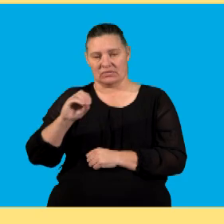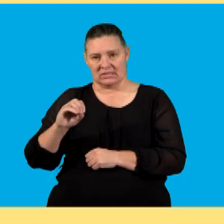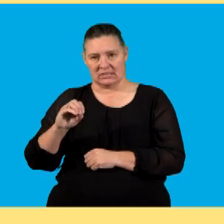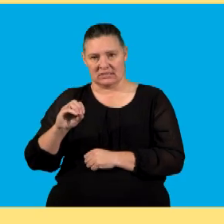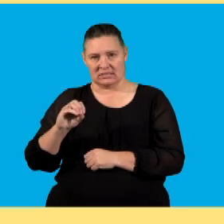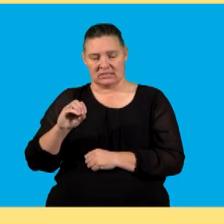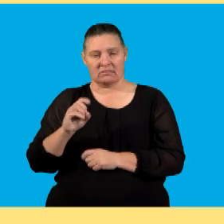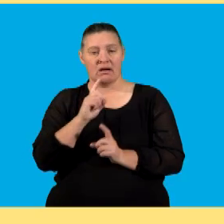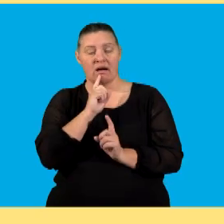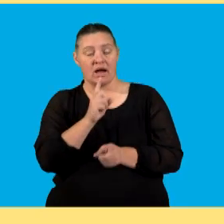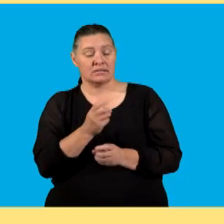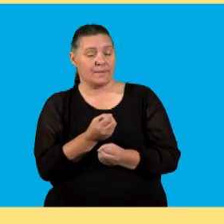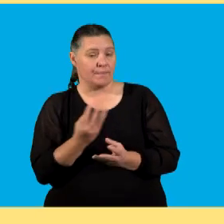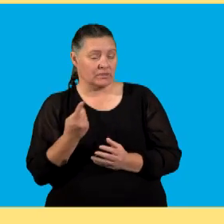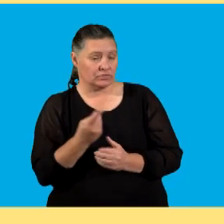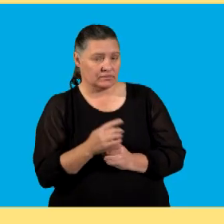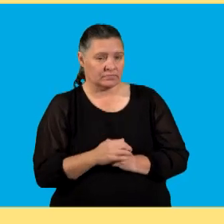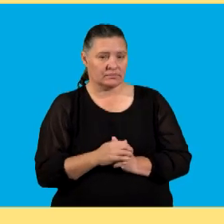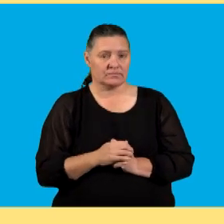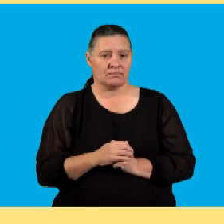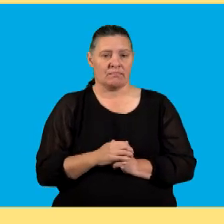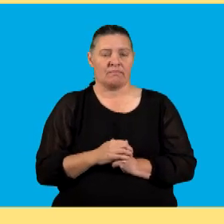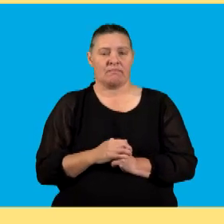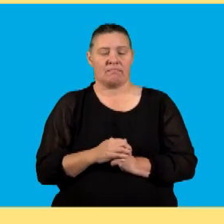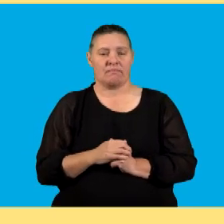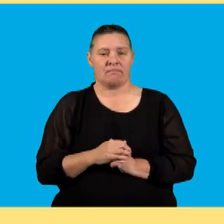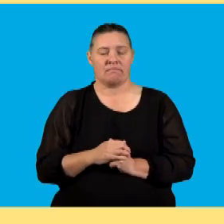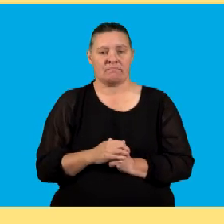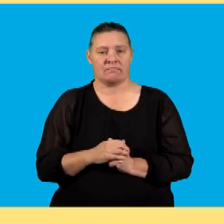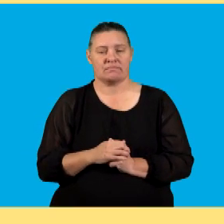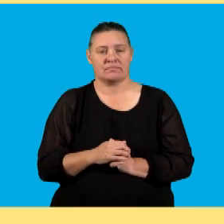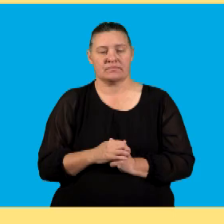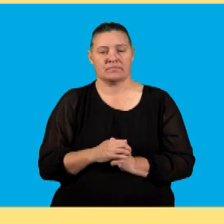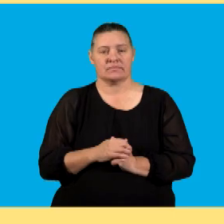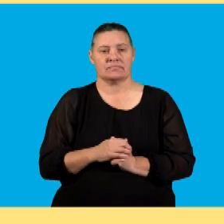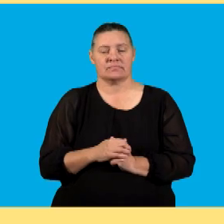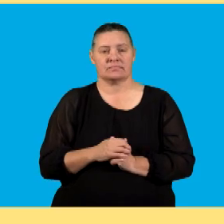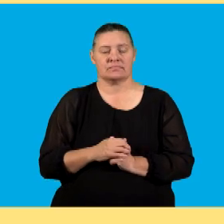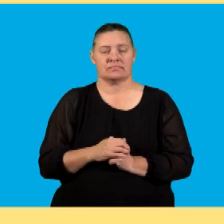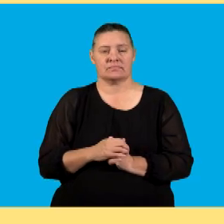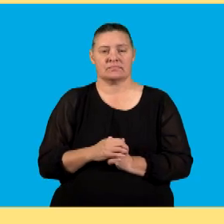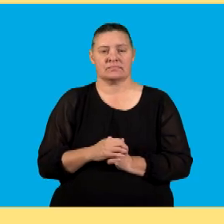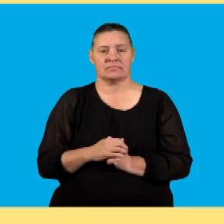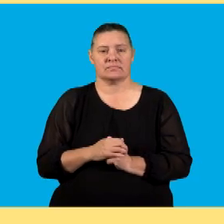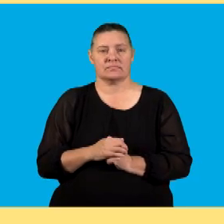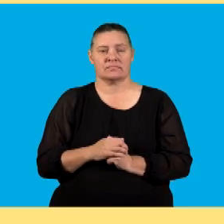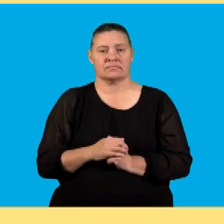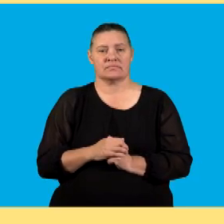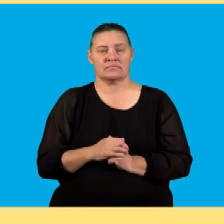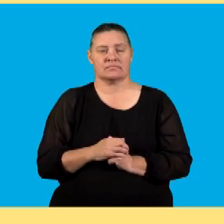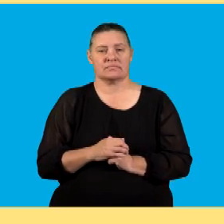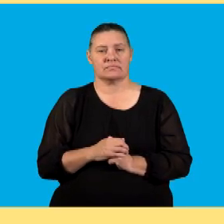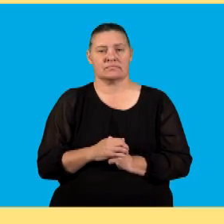18% of my 15,000. How much do I get in this case? I want you to quickly punch that in your